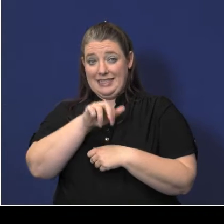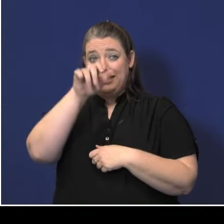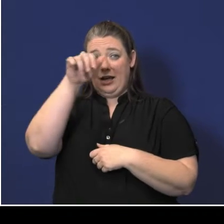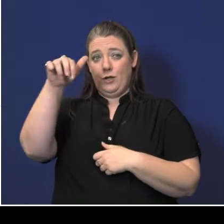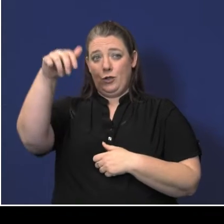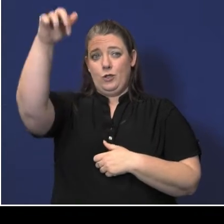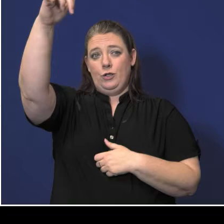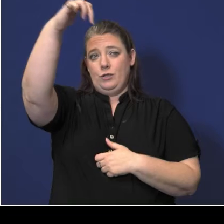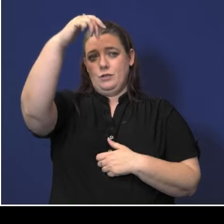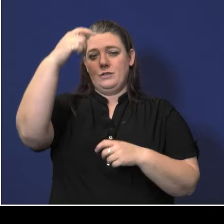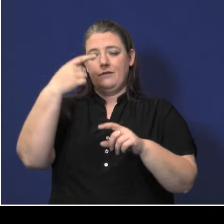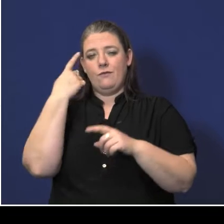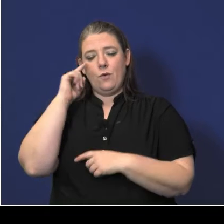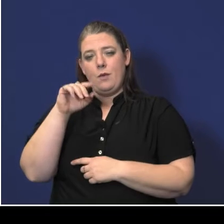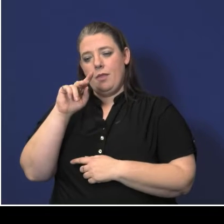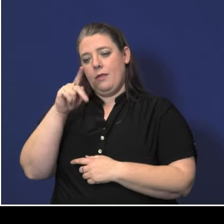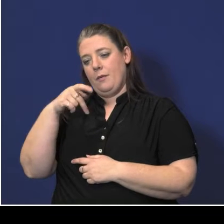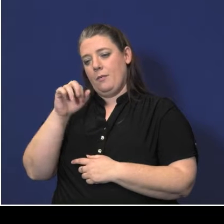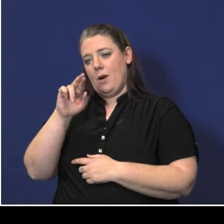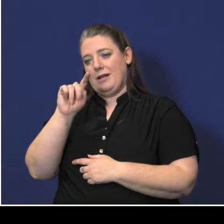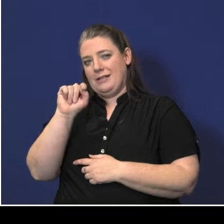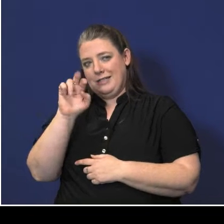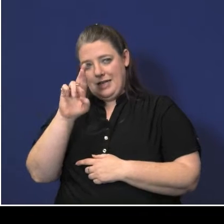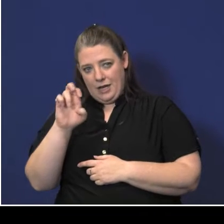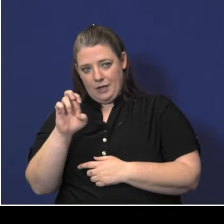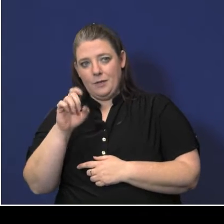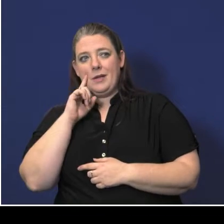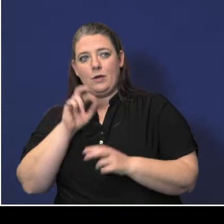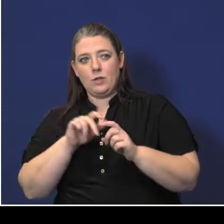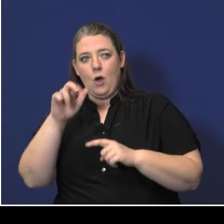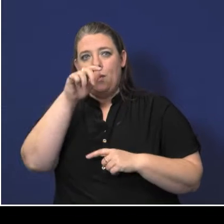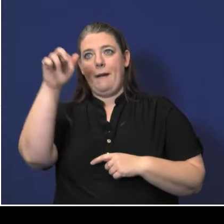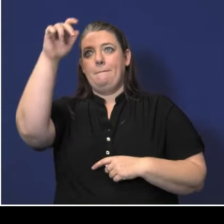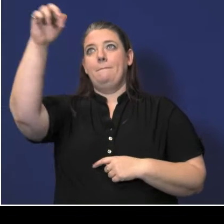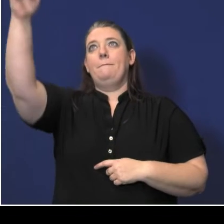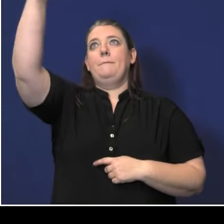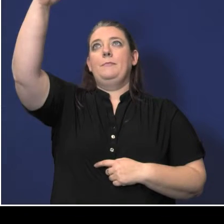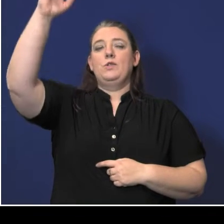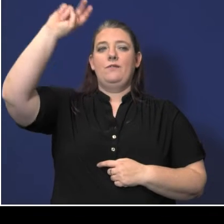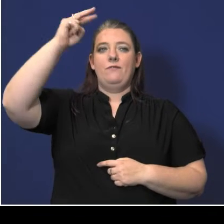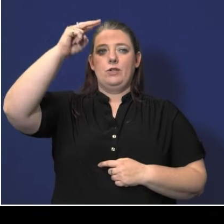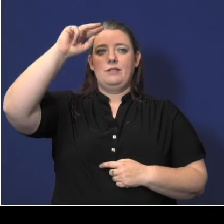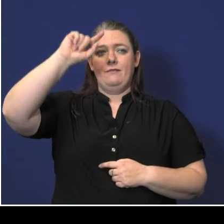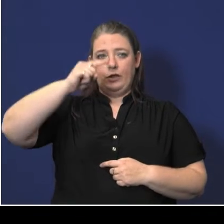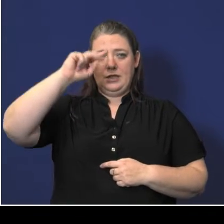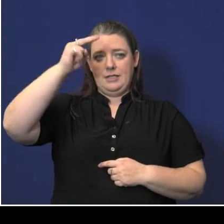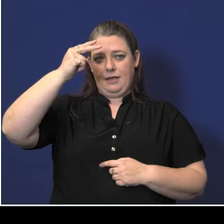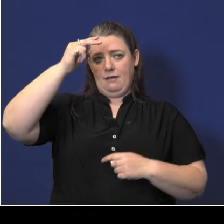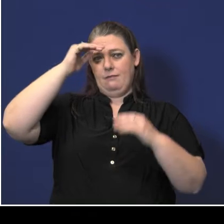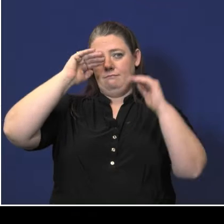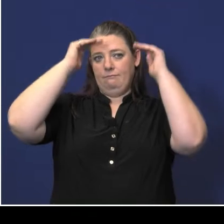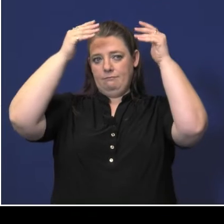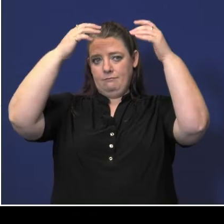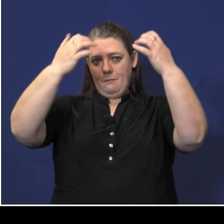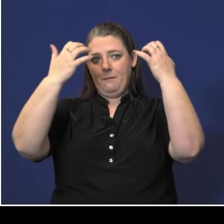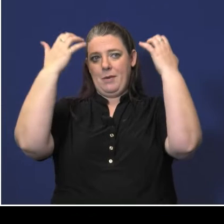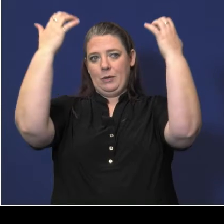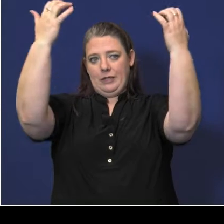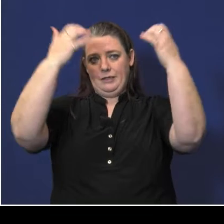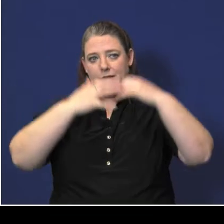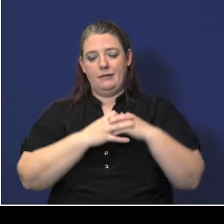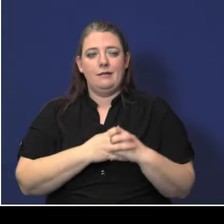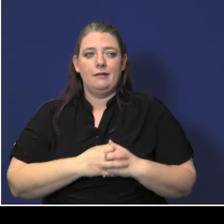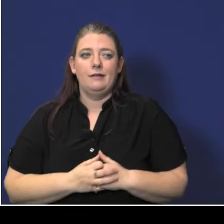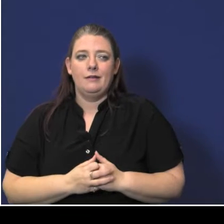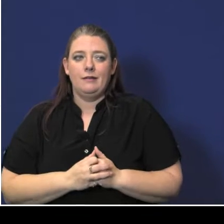was telling you, like around 5 feet, but actually keeps going all the way up, and it'll take us all the way to the first and second balconies, again, of this